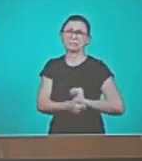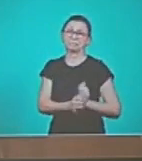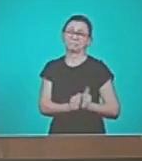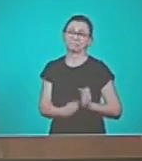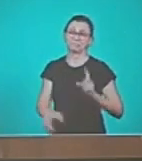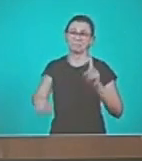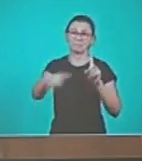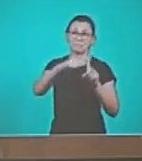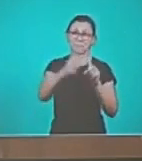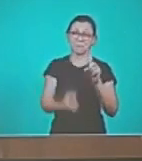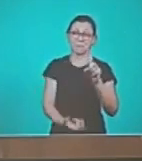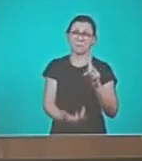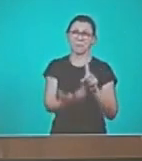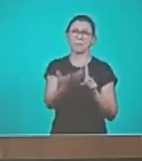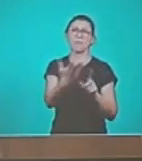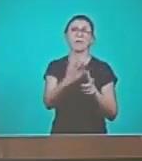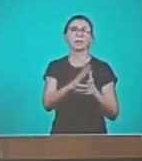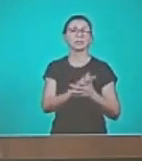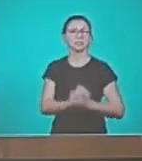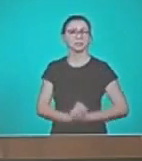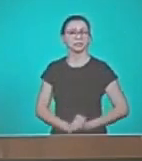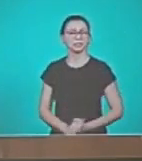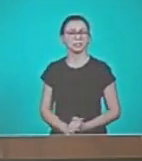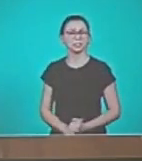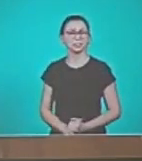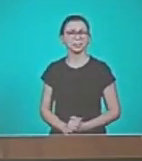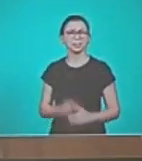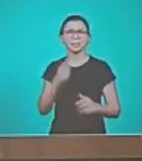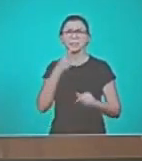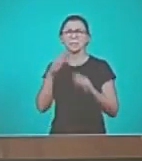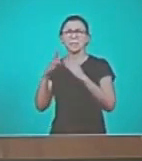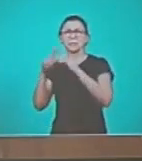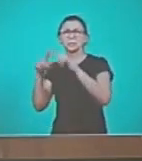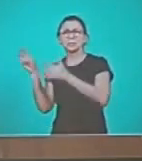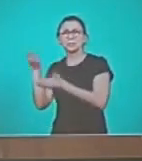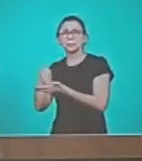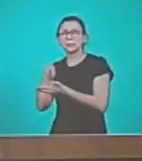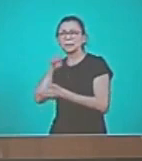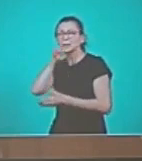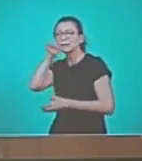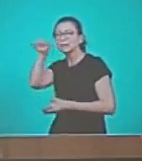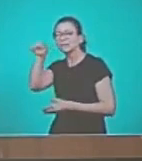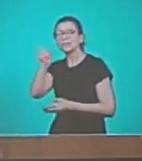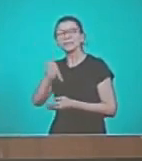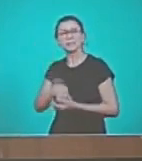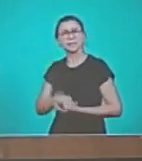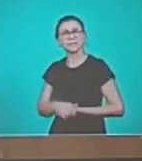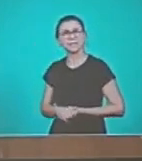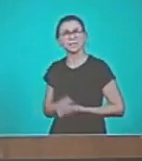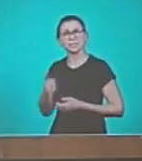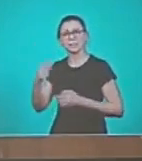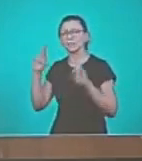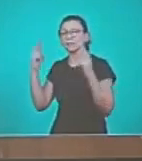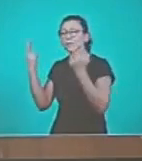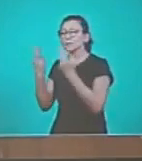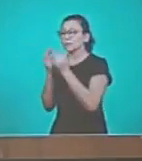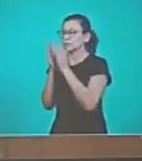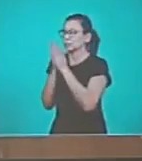My brethren, this little group of brethren, they are united, praying, crying, sending the masses. And now I ask you,